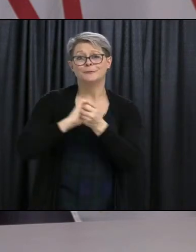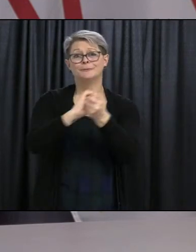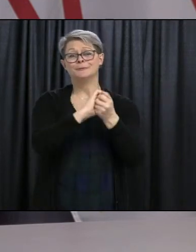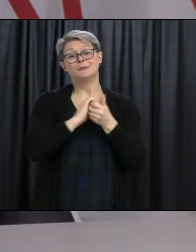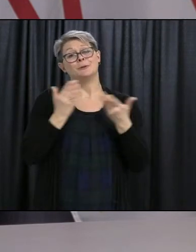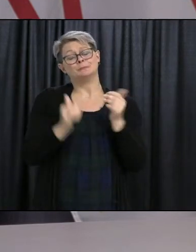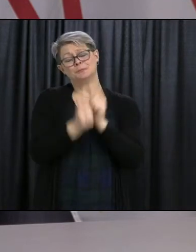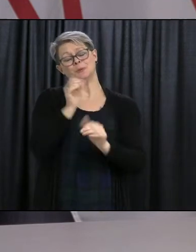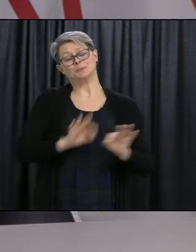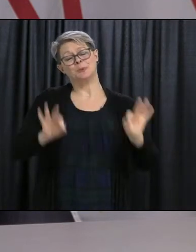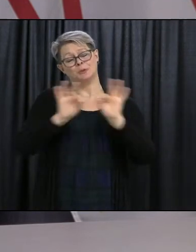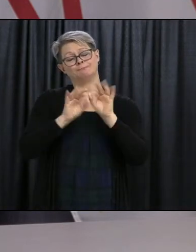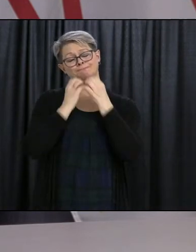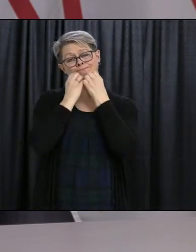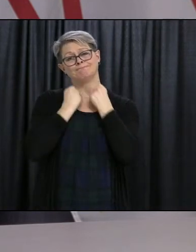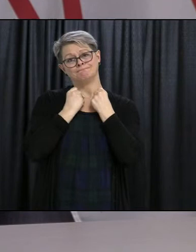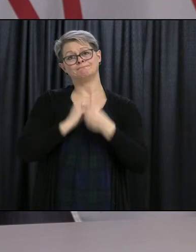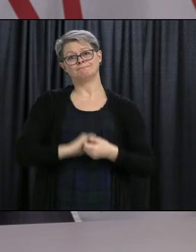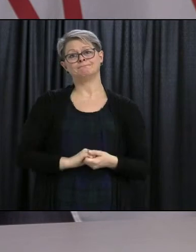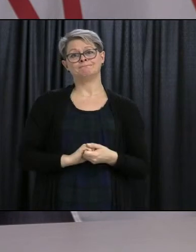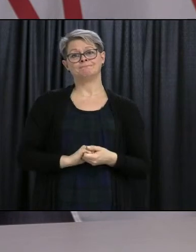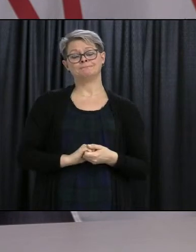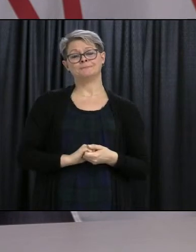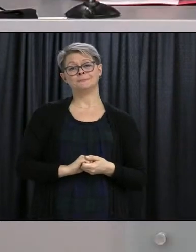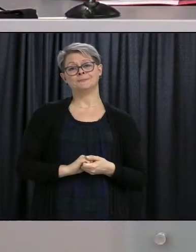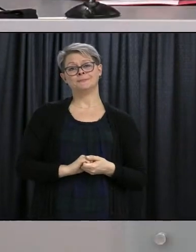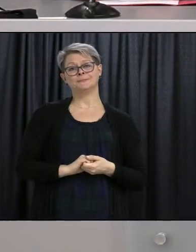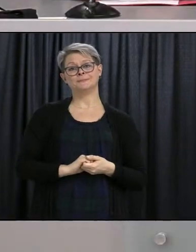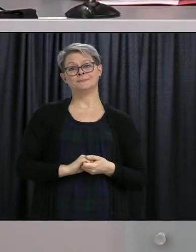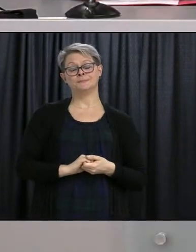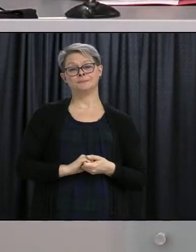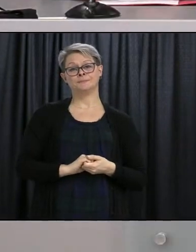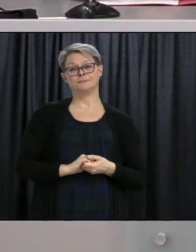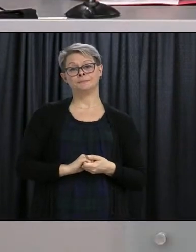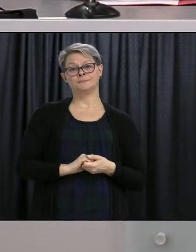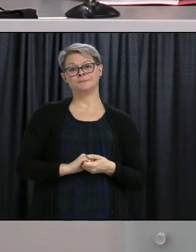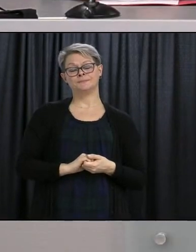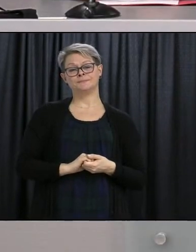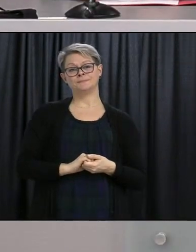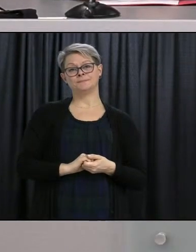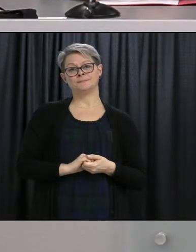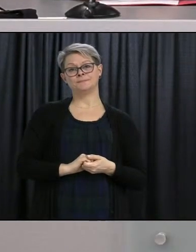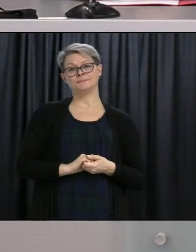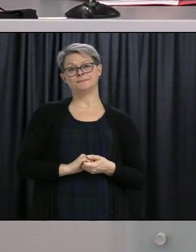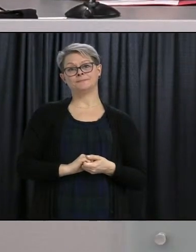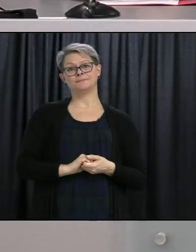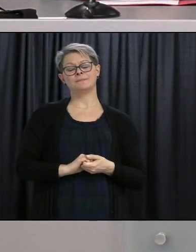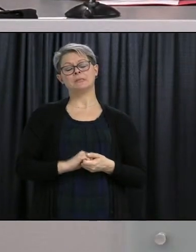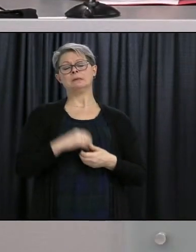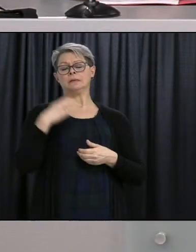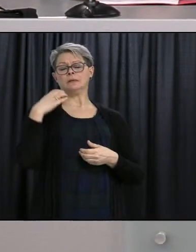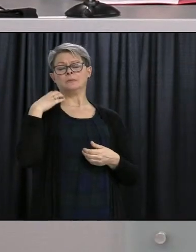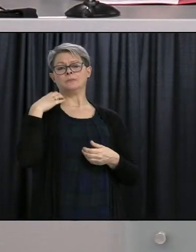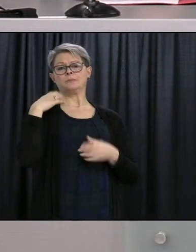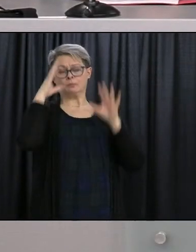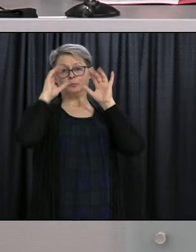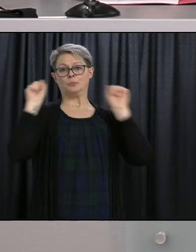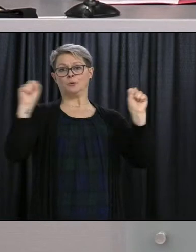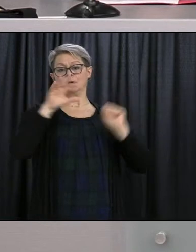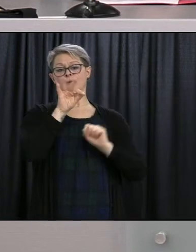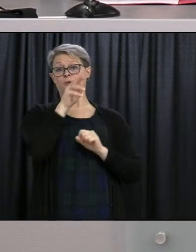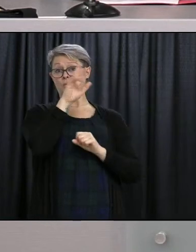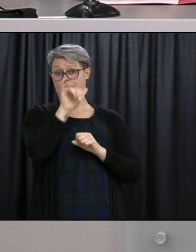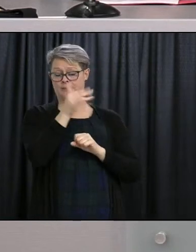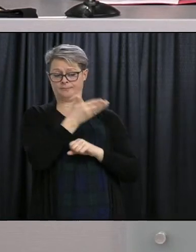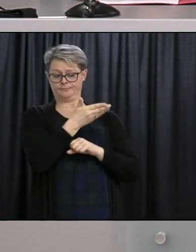the most important thing. Premier Fury, this